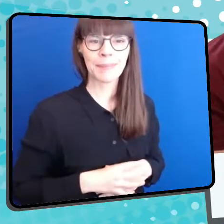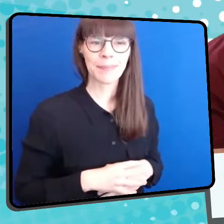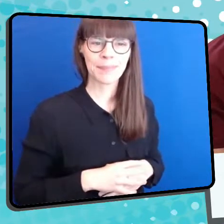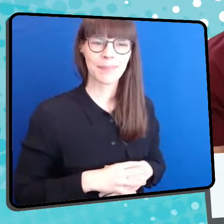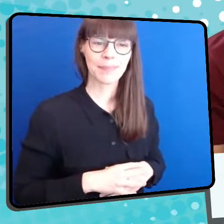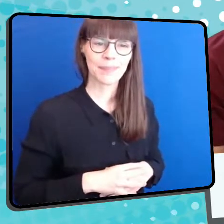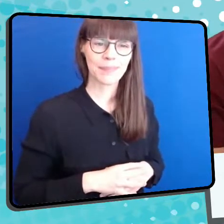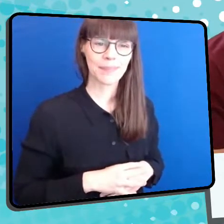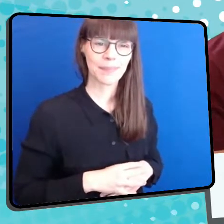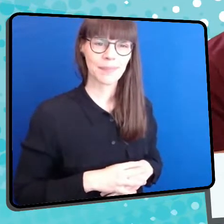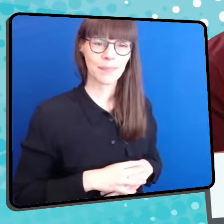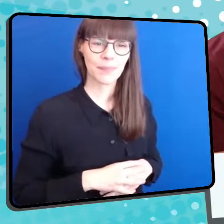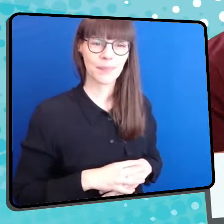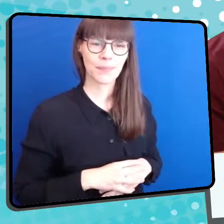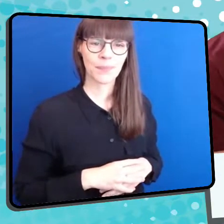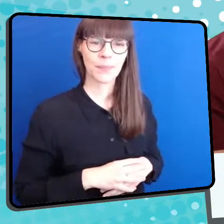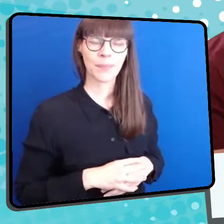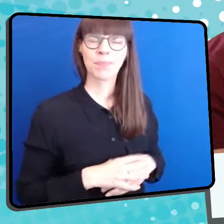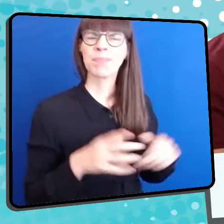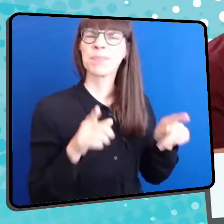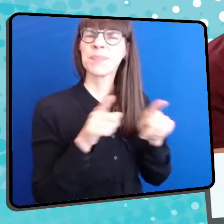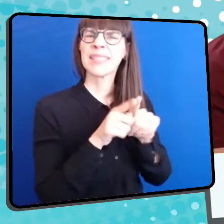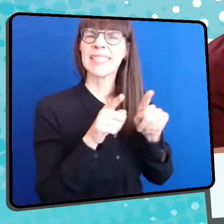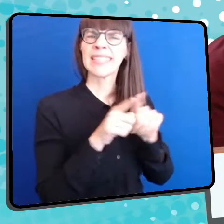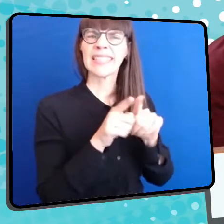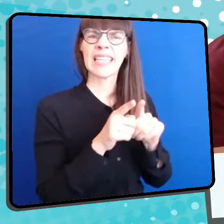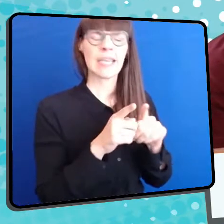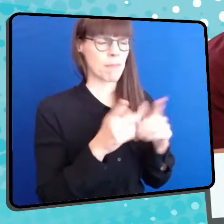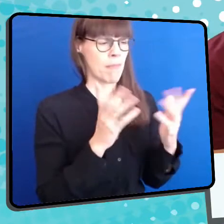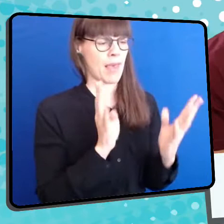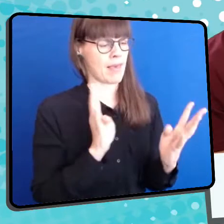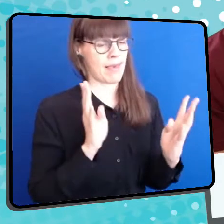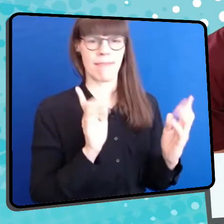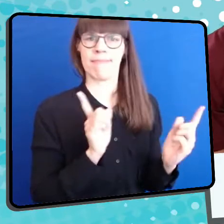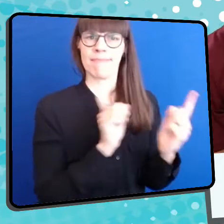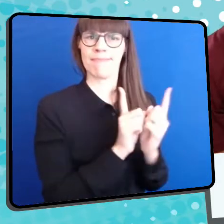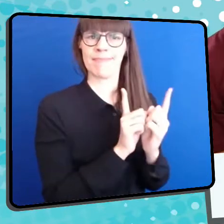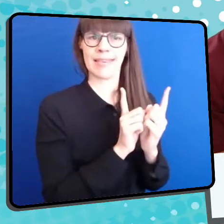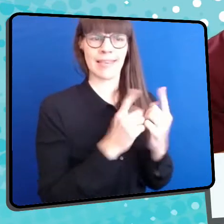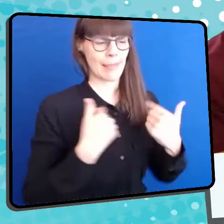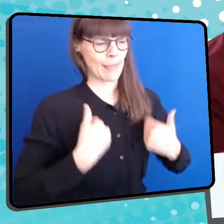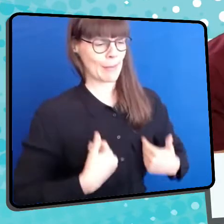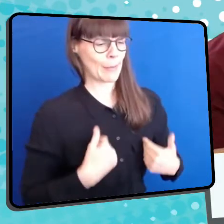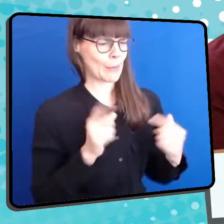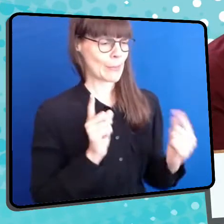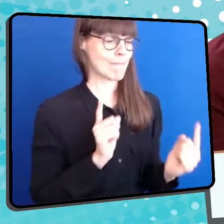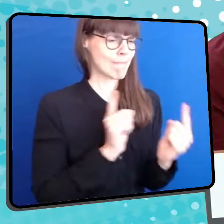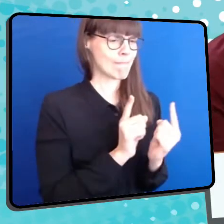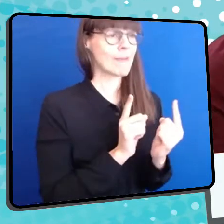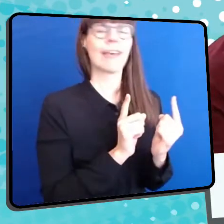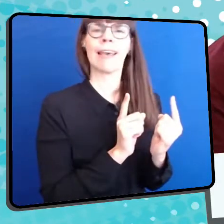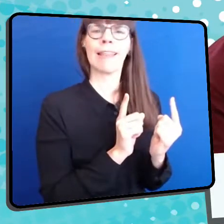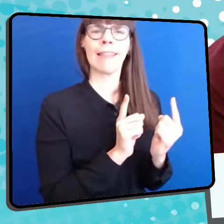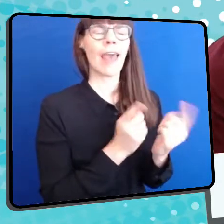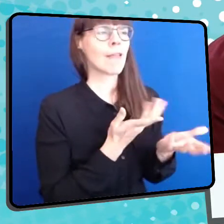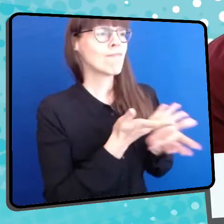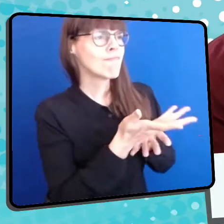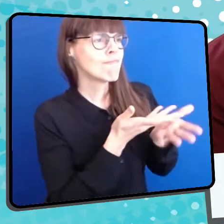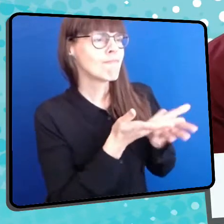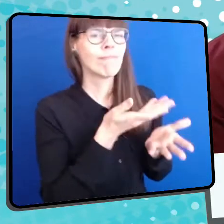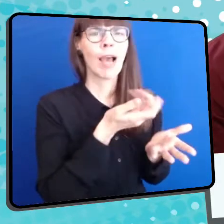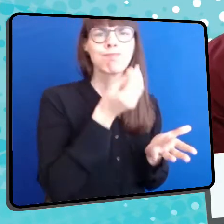the thing that happens after you have a meetup in person, like where you just stand around, have a pizza or a Coke or something like